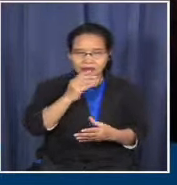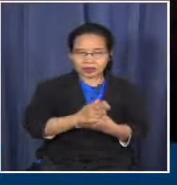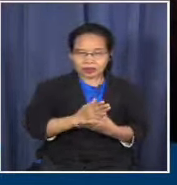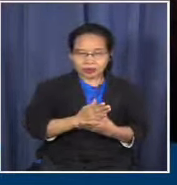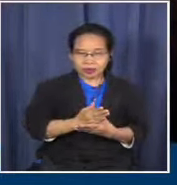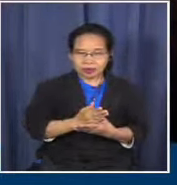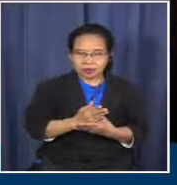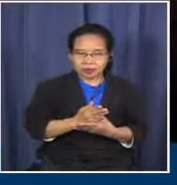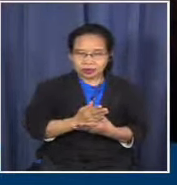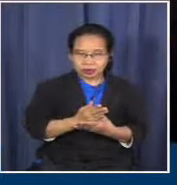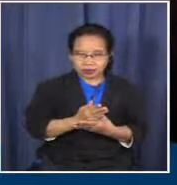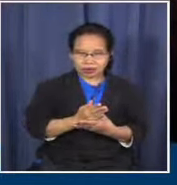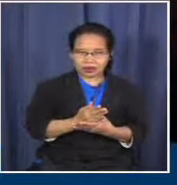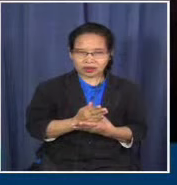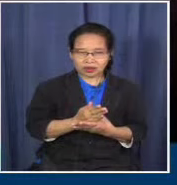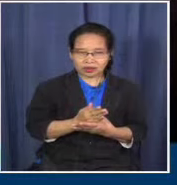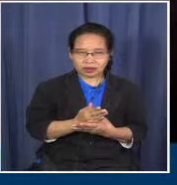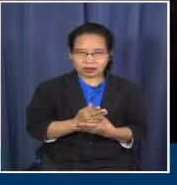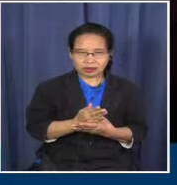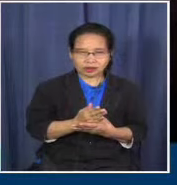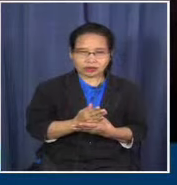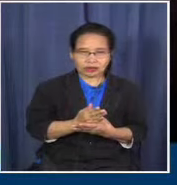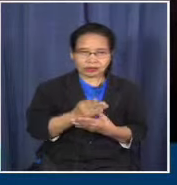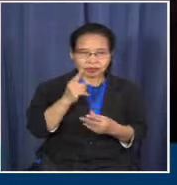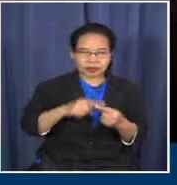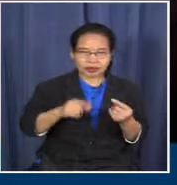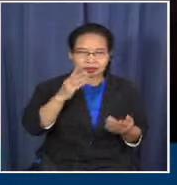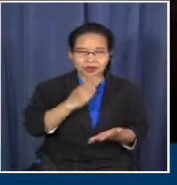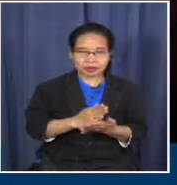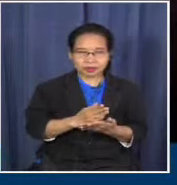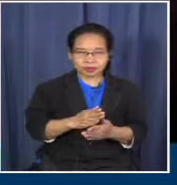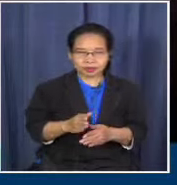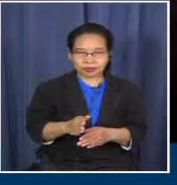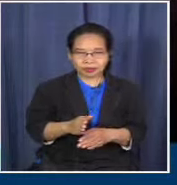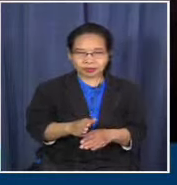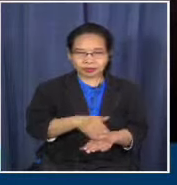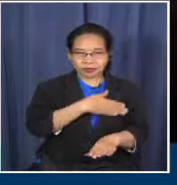space, so that outflowing gas cannot stop or slow down,